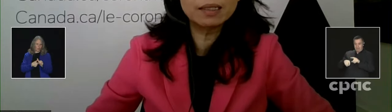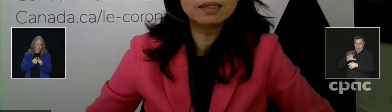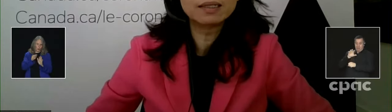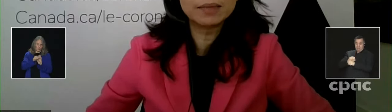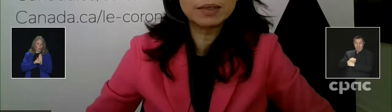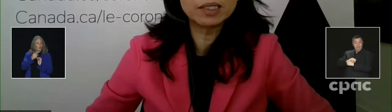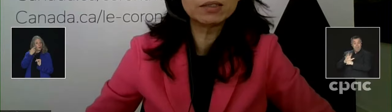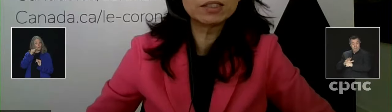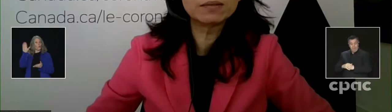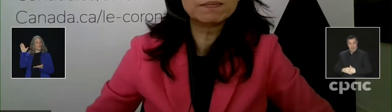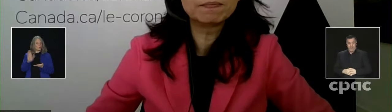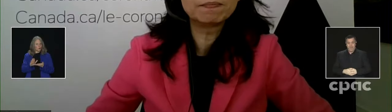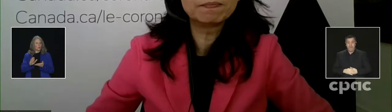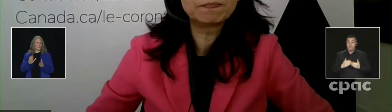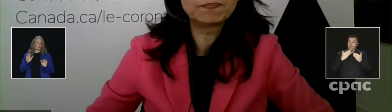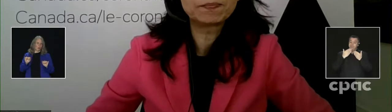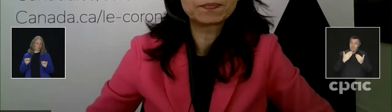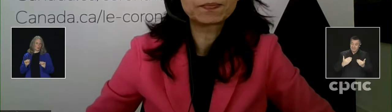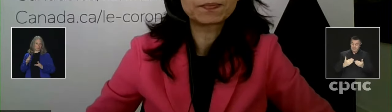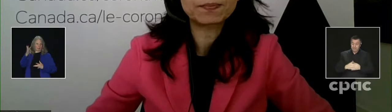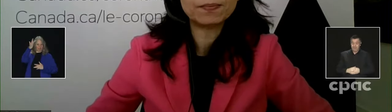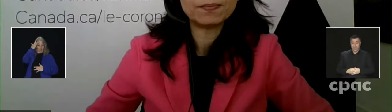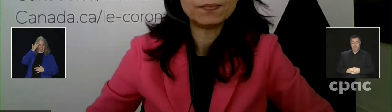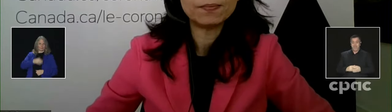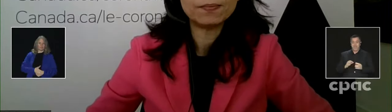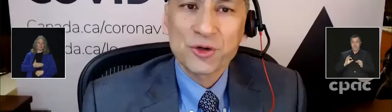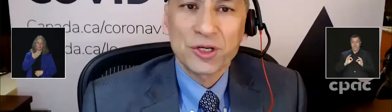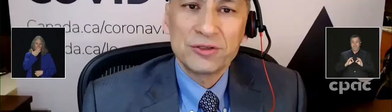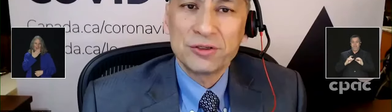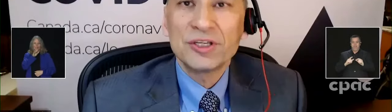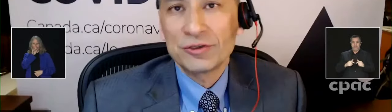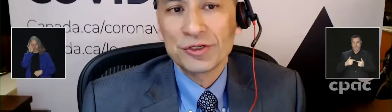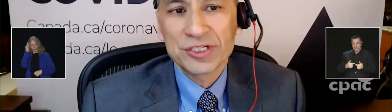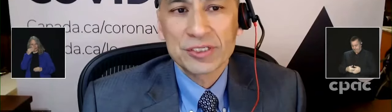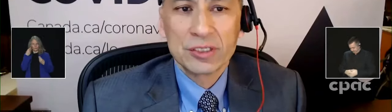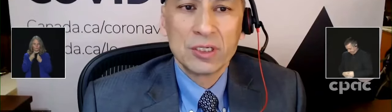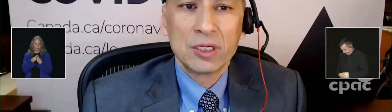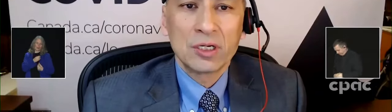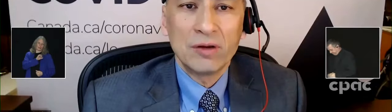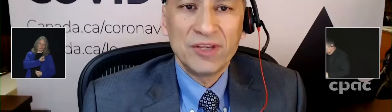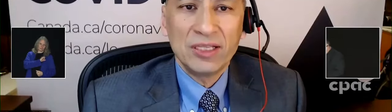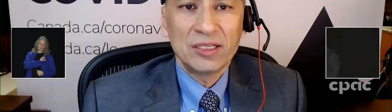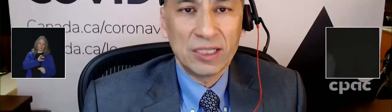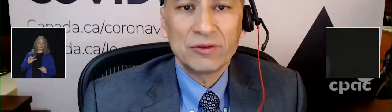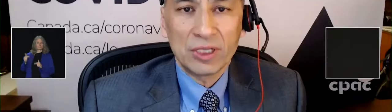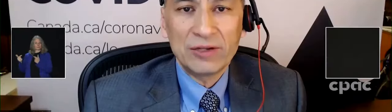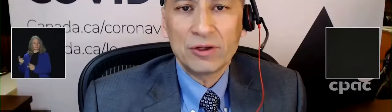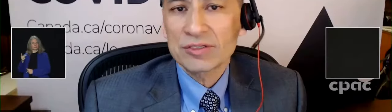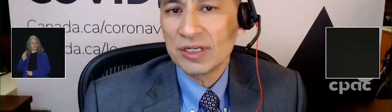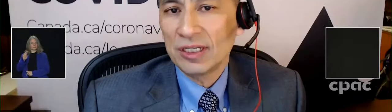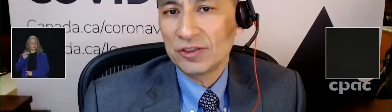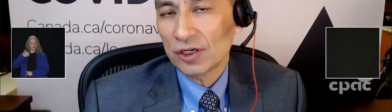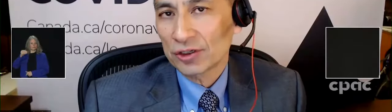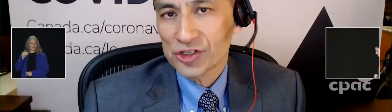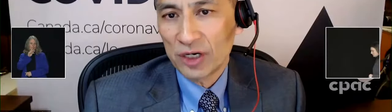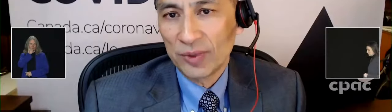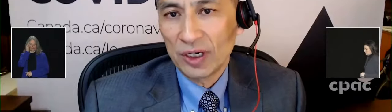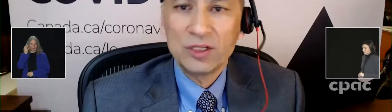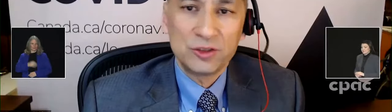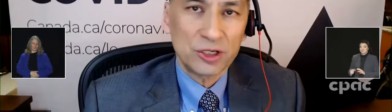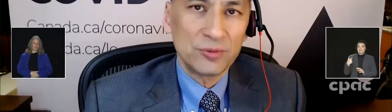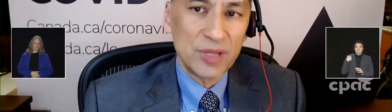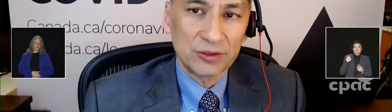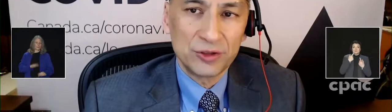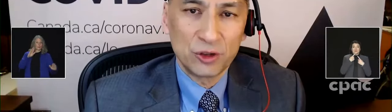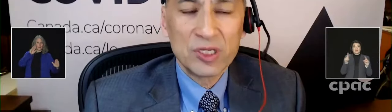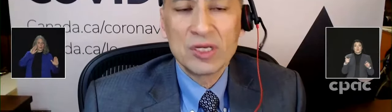Merci. Miigwech. Bonjour à toutes et à tous. Comme vient de l'annoncer le Dr Sharma et